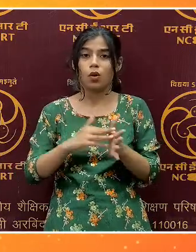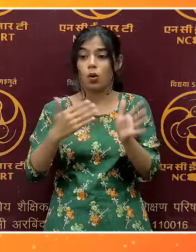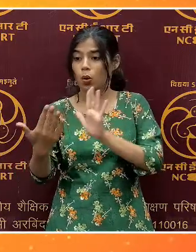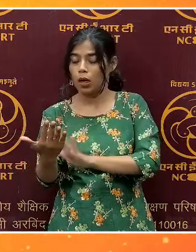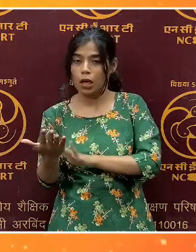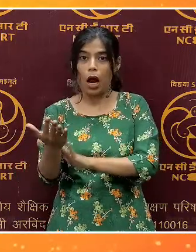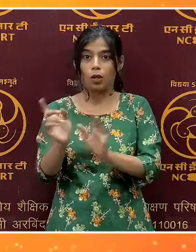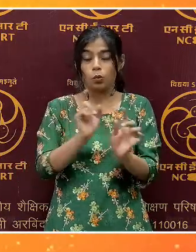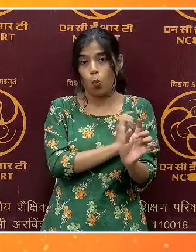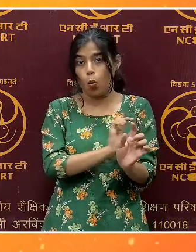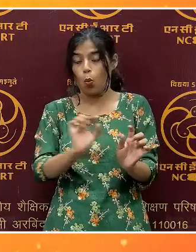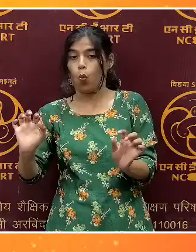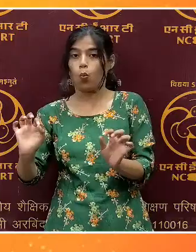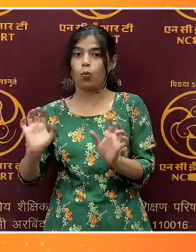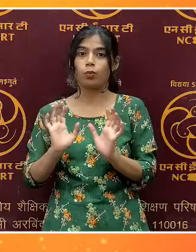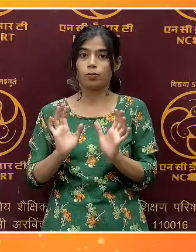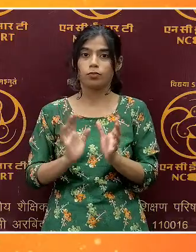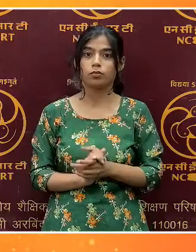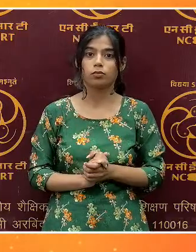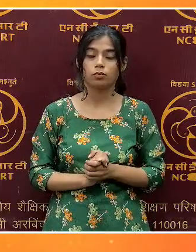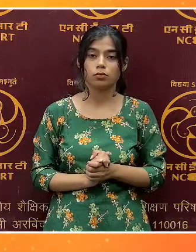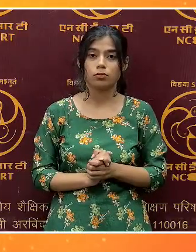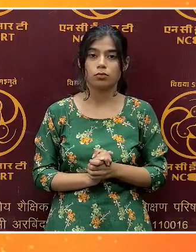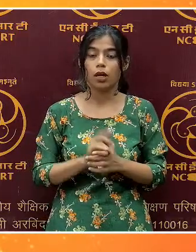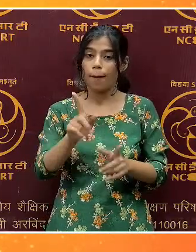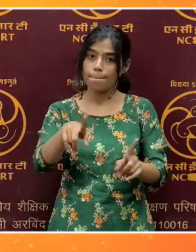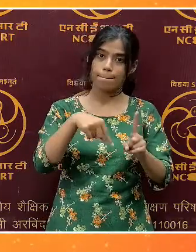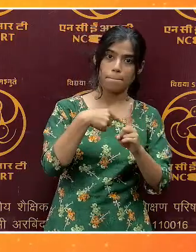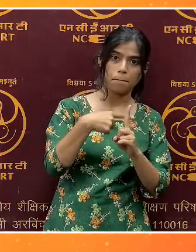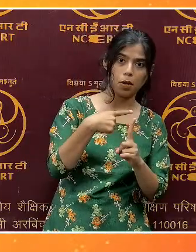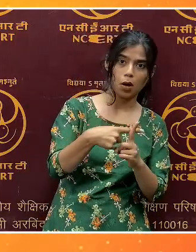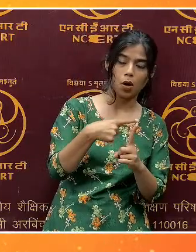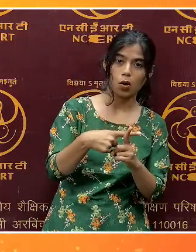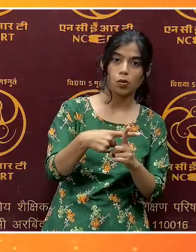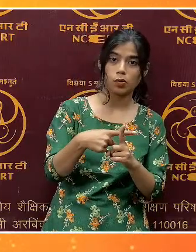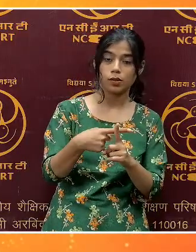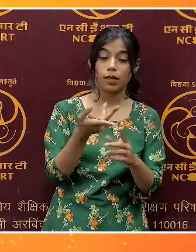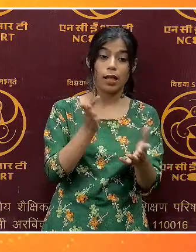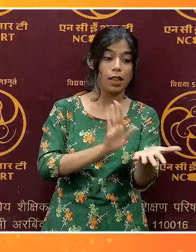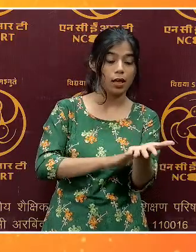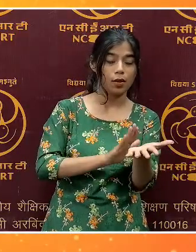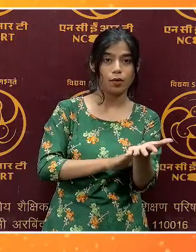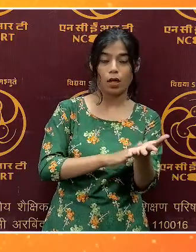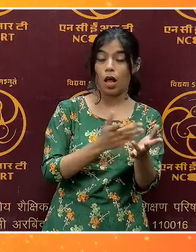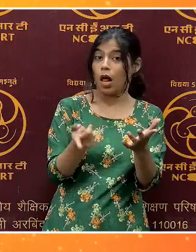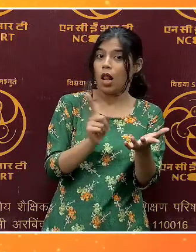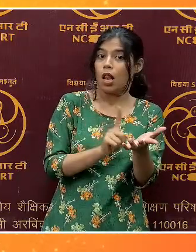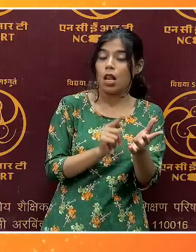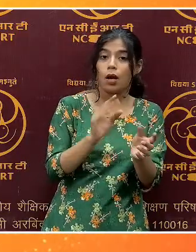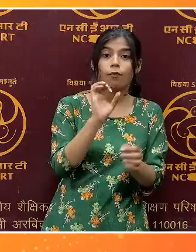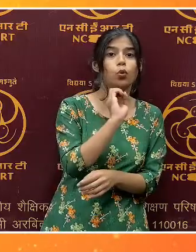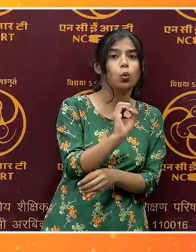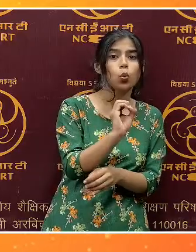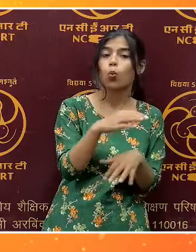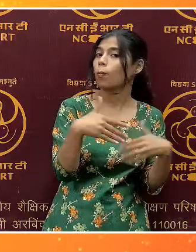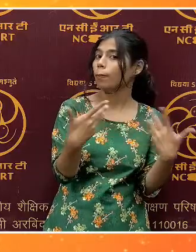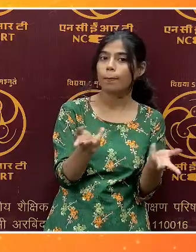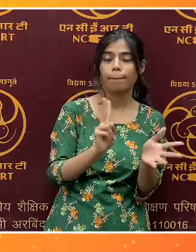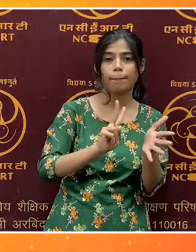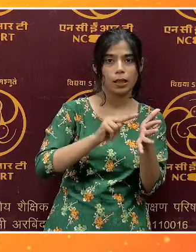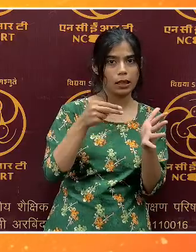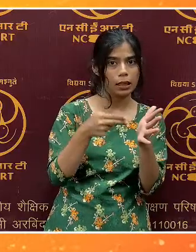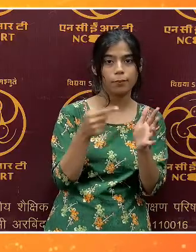O we by convention take as positive, to the left of O we take as negative.